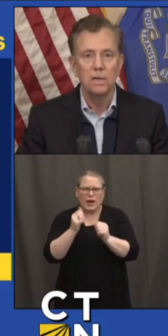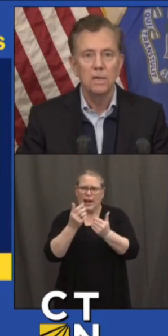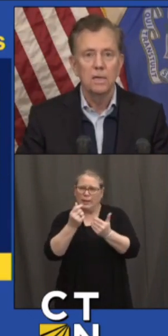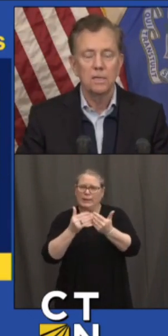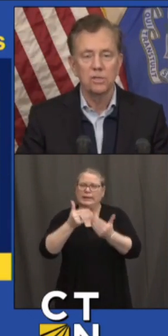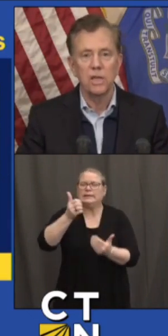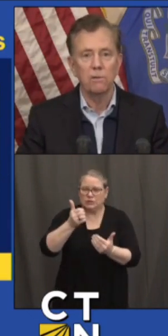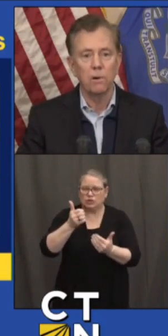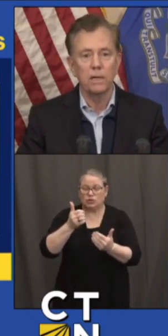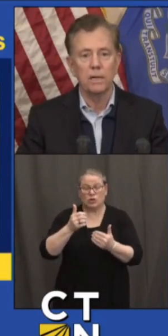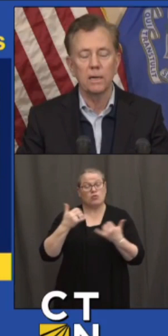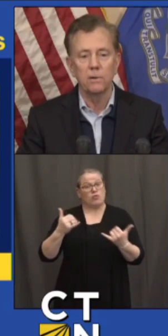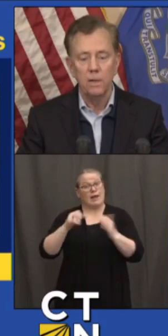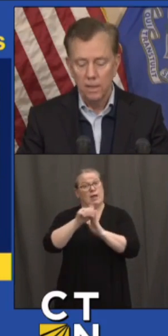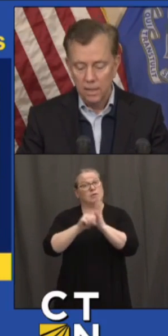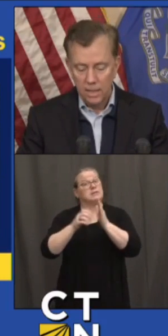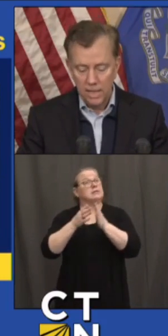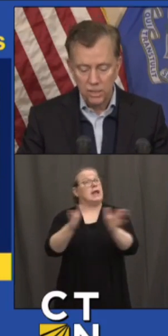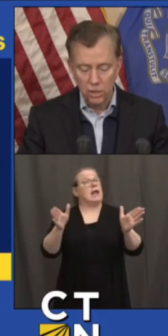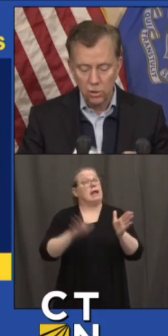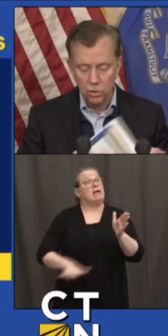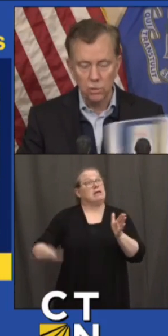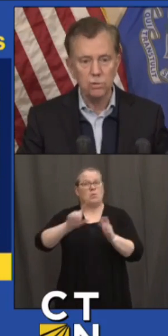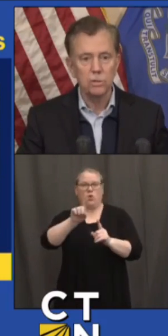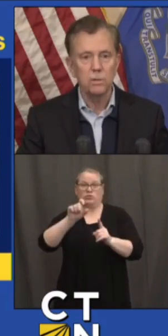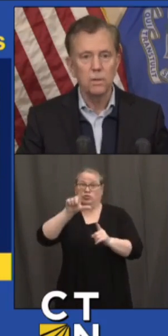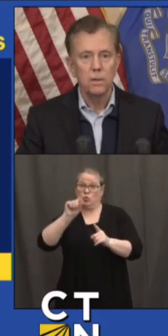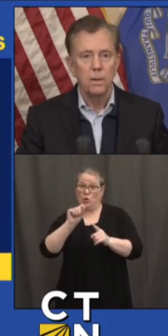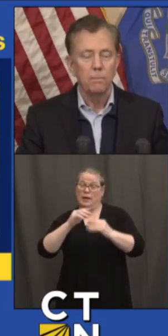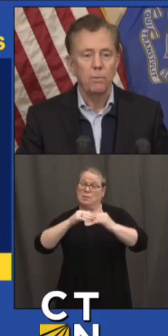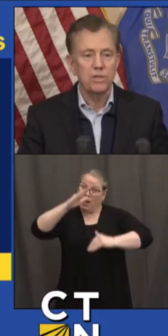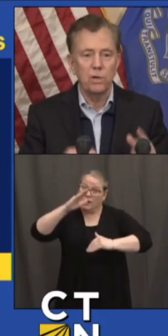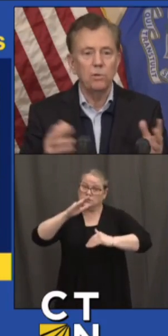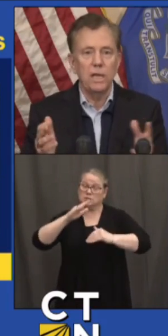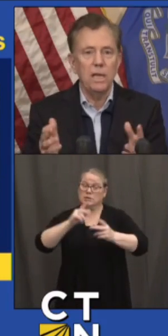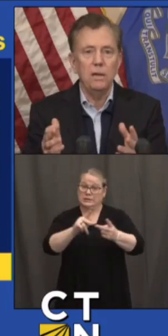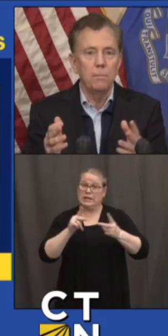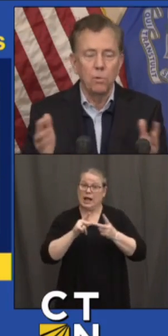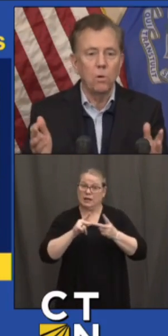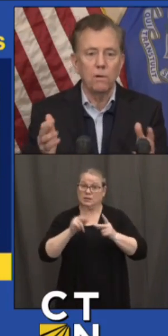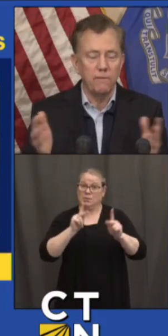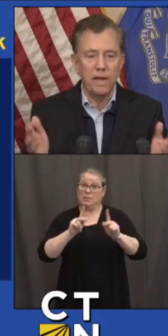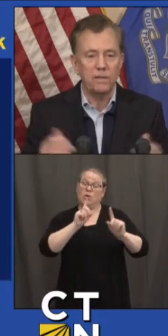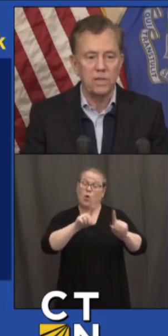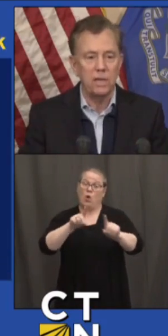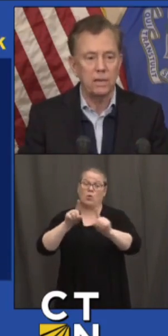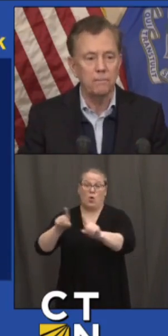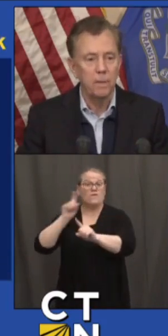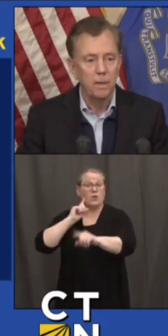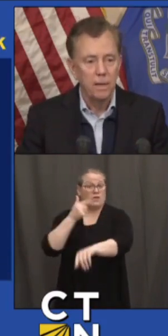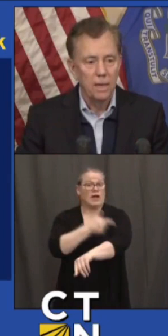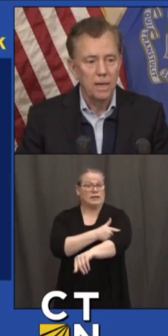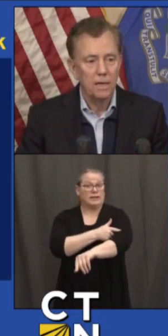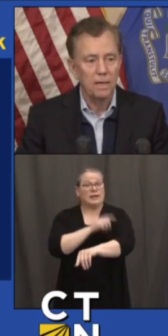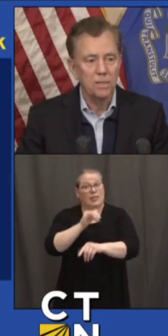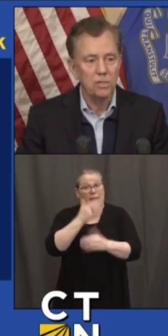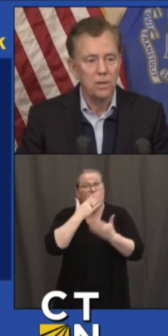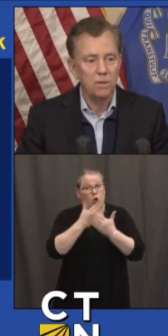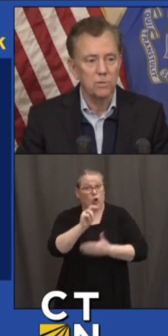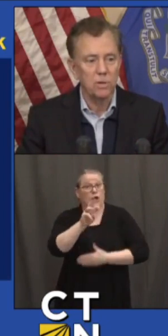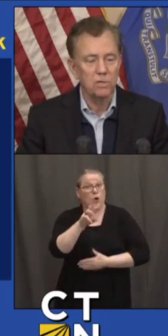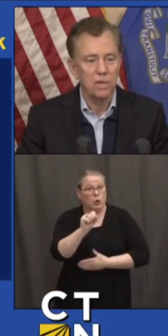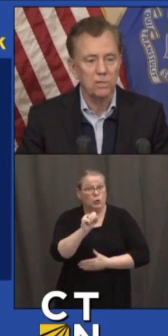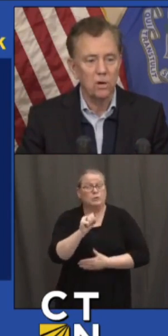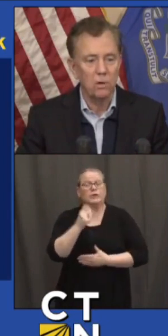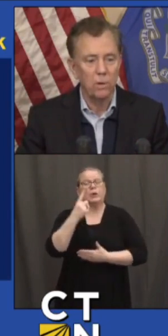the state right now. That's the good news, but we still need more vaccine. And this